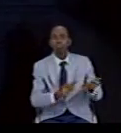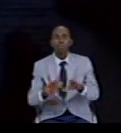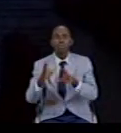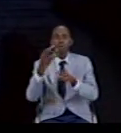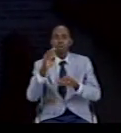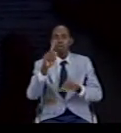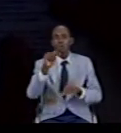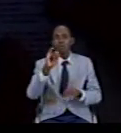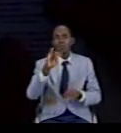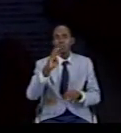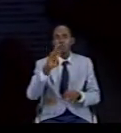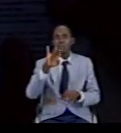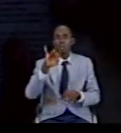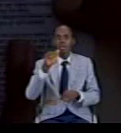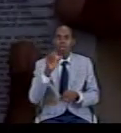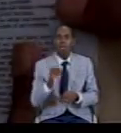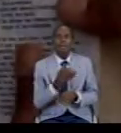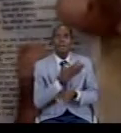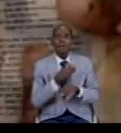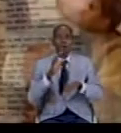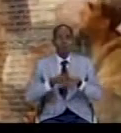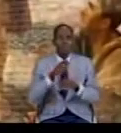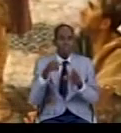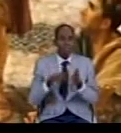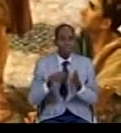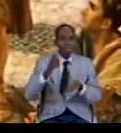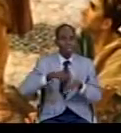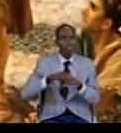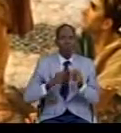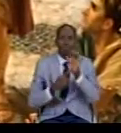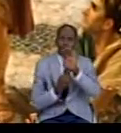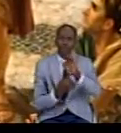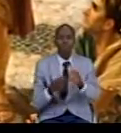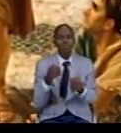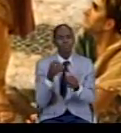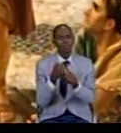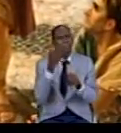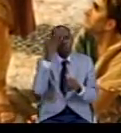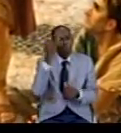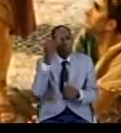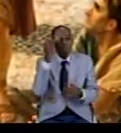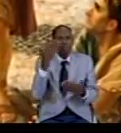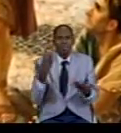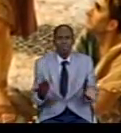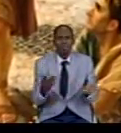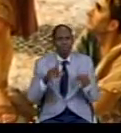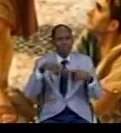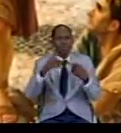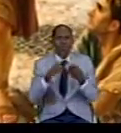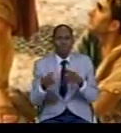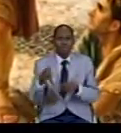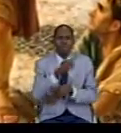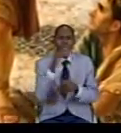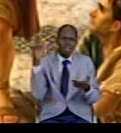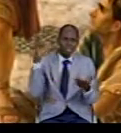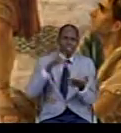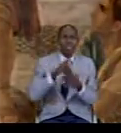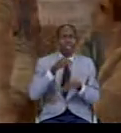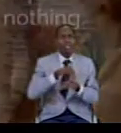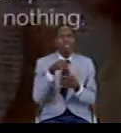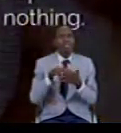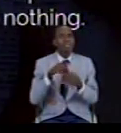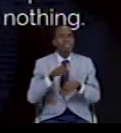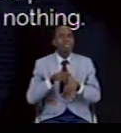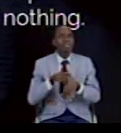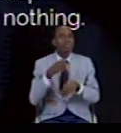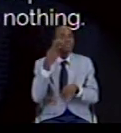on this wise showed he himself. This is the third time now. Why did he go to them at this particular time? Look at verse